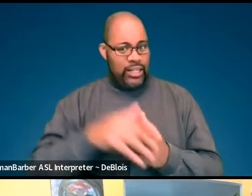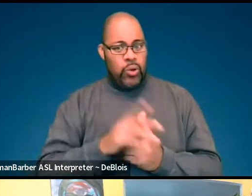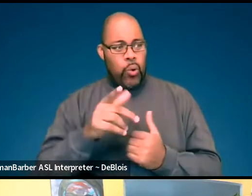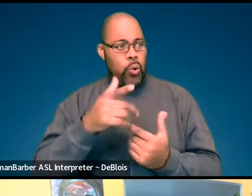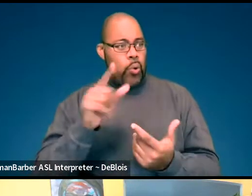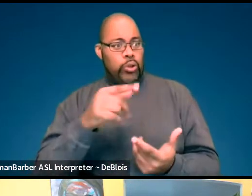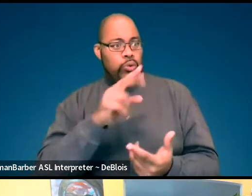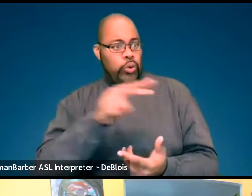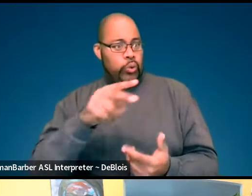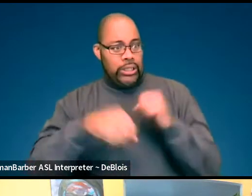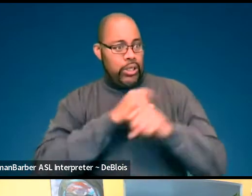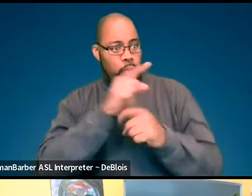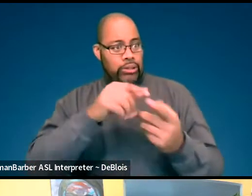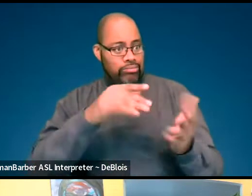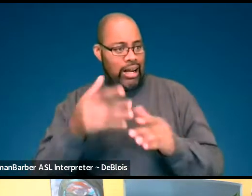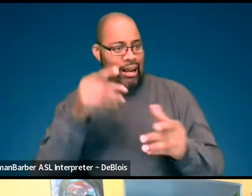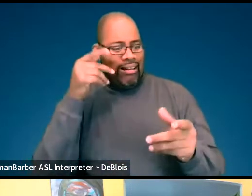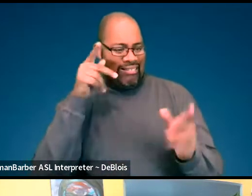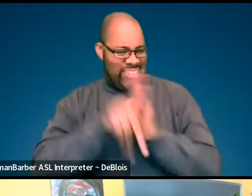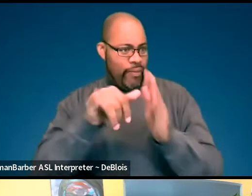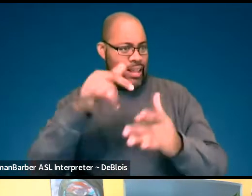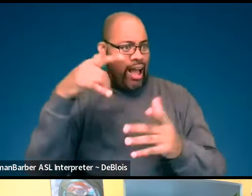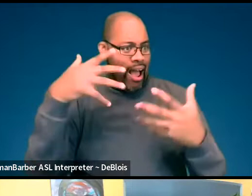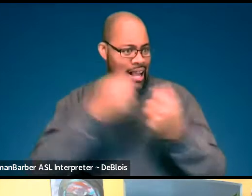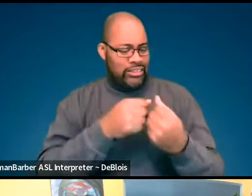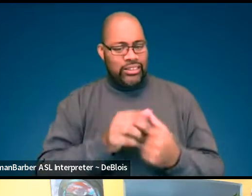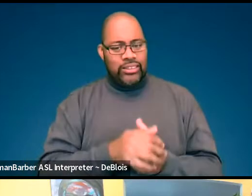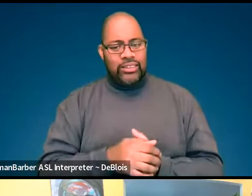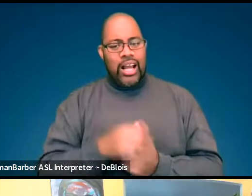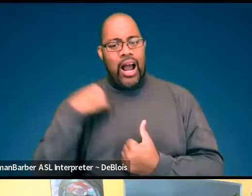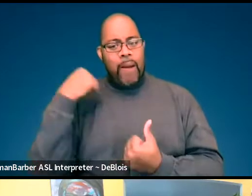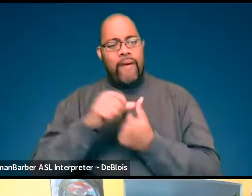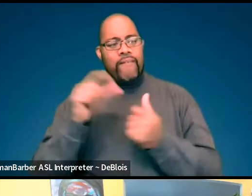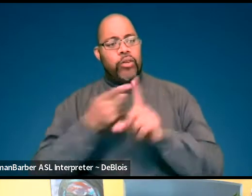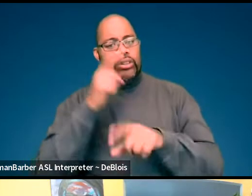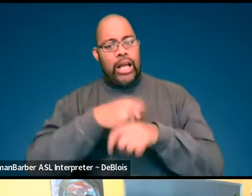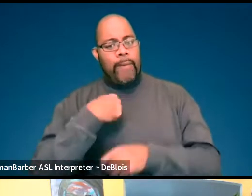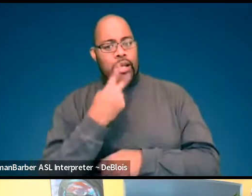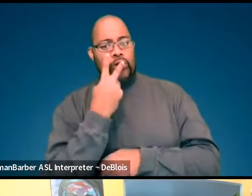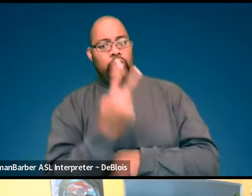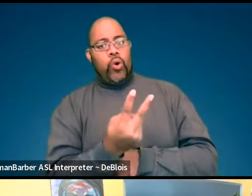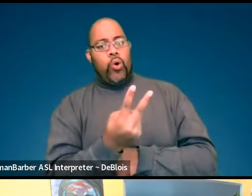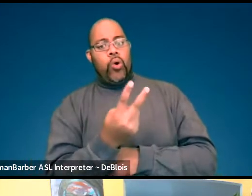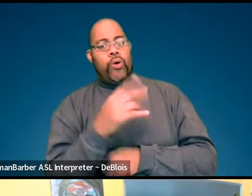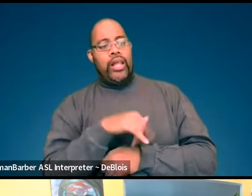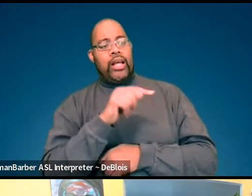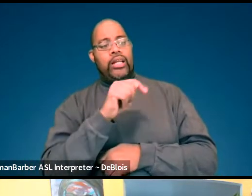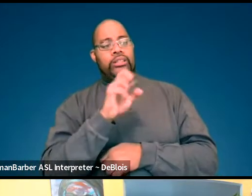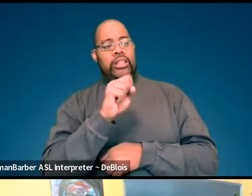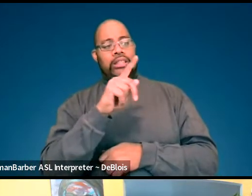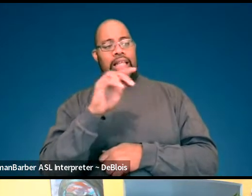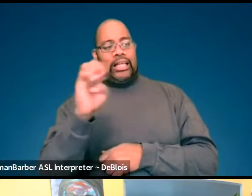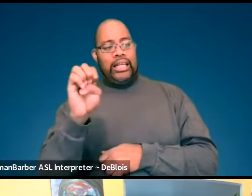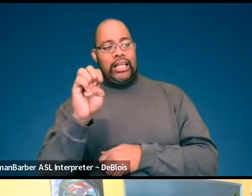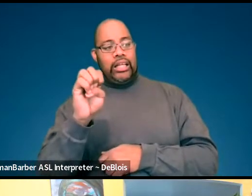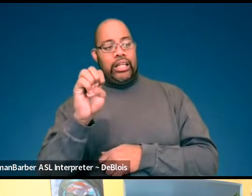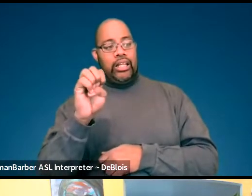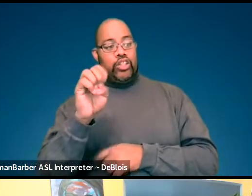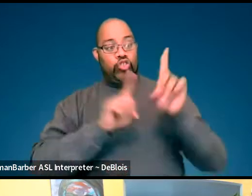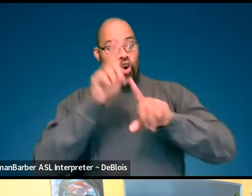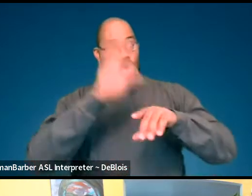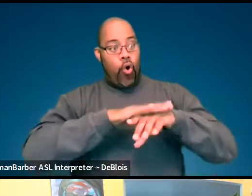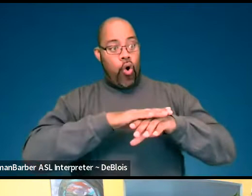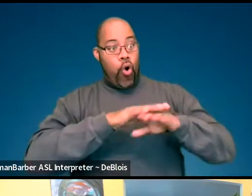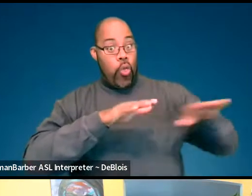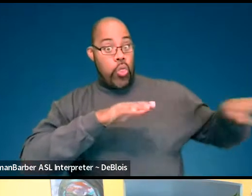old when he passed away and was killed in that accident. But I remember the first time I ever saw the Tuskegee star on the wing of his plane.